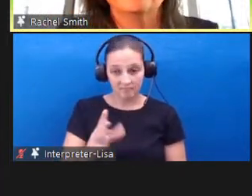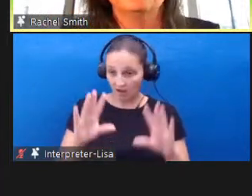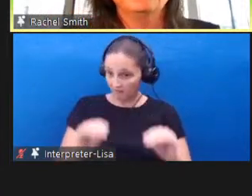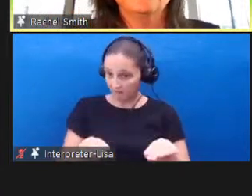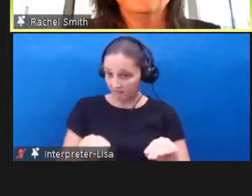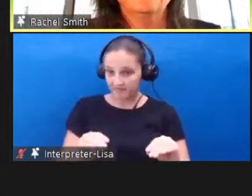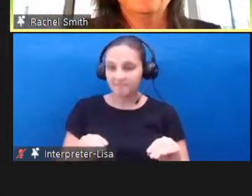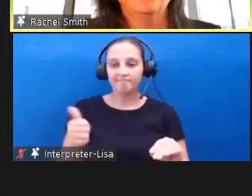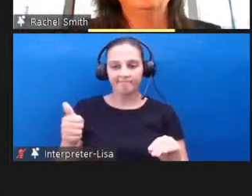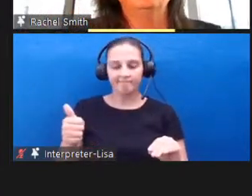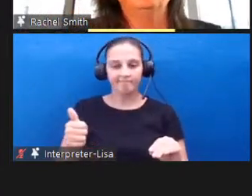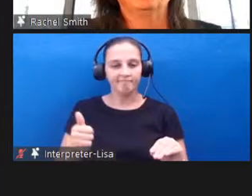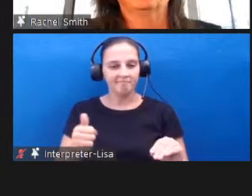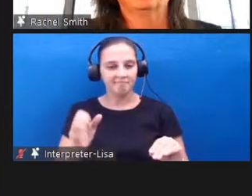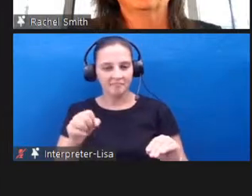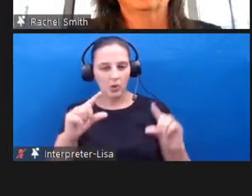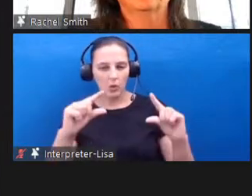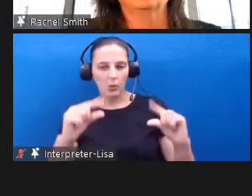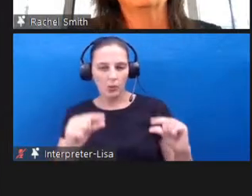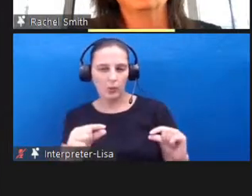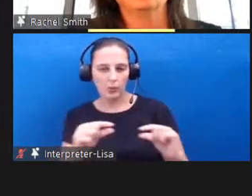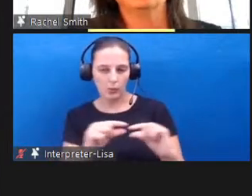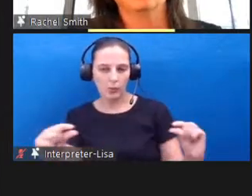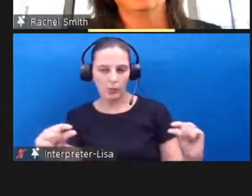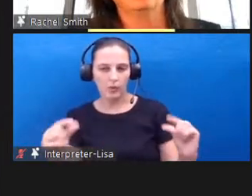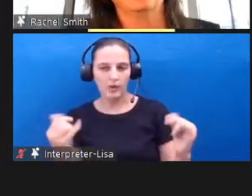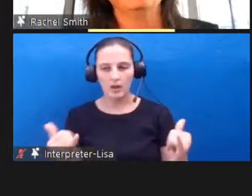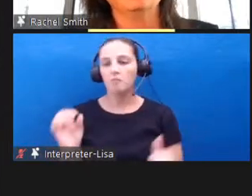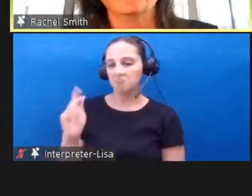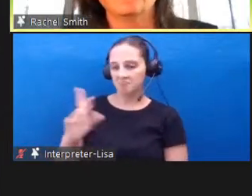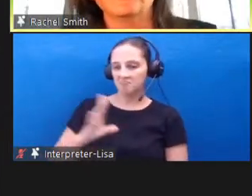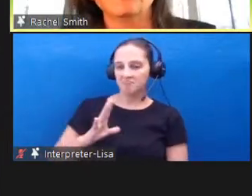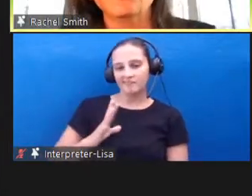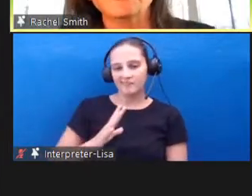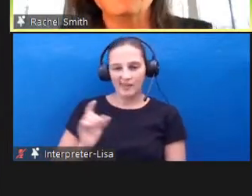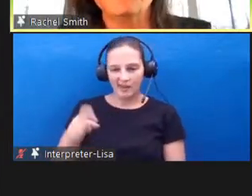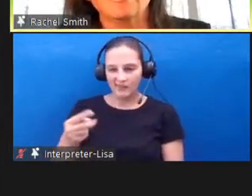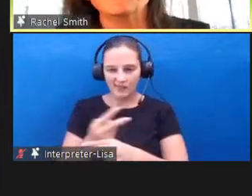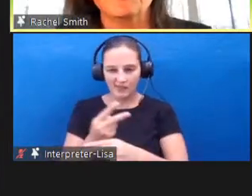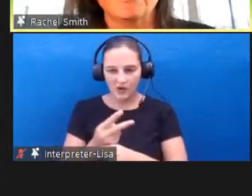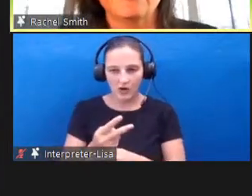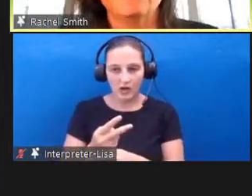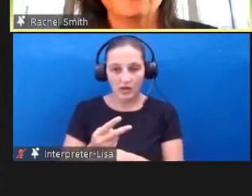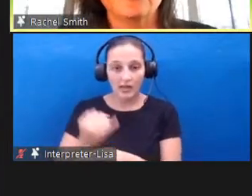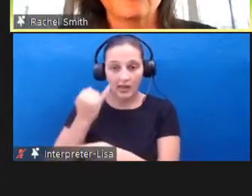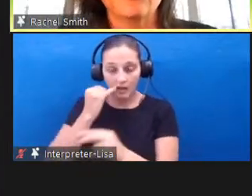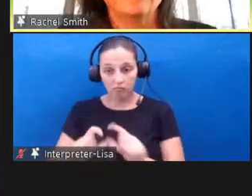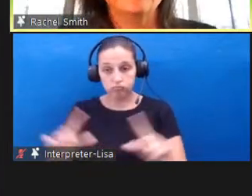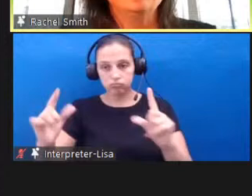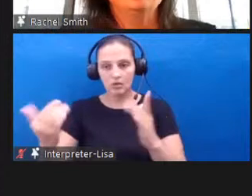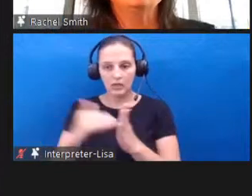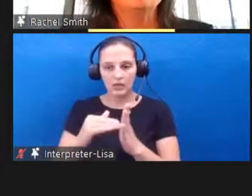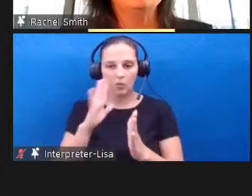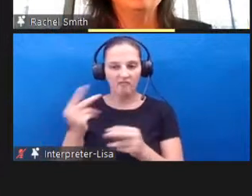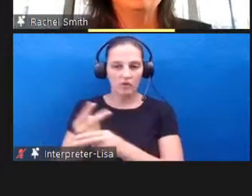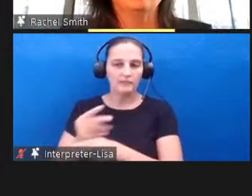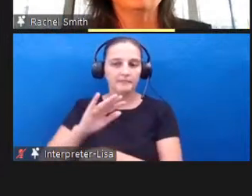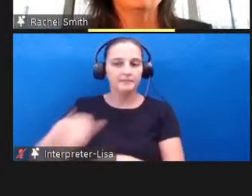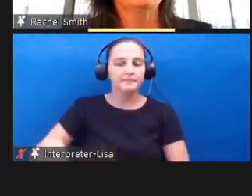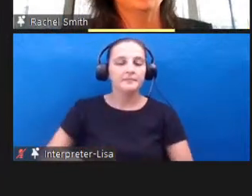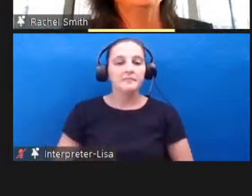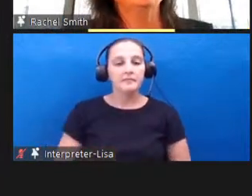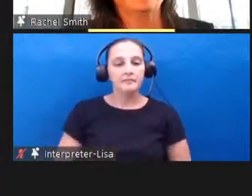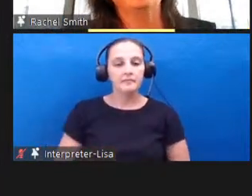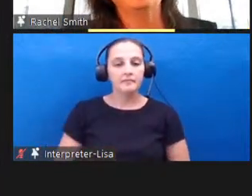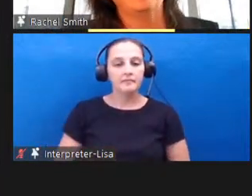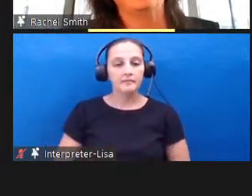I think it did. It's reduced. Yes, it's smaller. It's reduced. All right. Yeah, I have to figure out once if it pops up again, I'll figure that out. All right. So we are